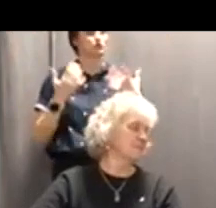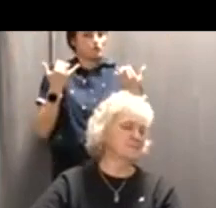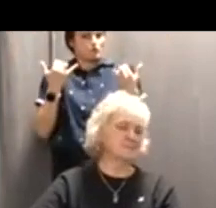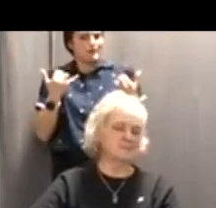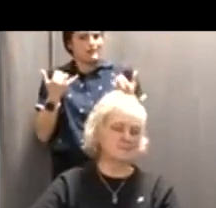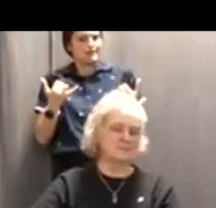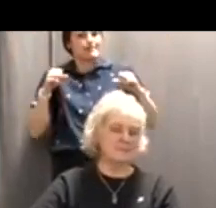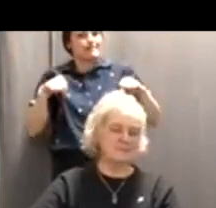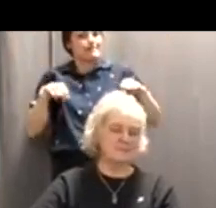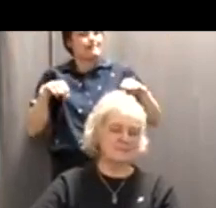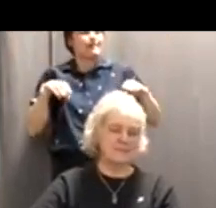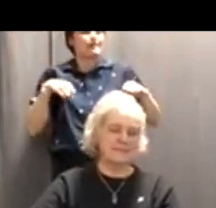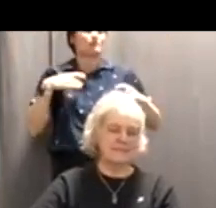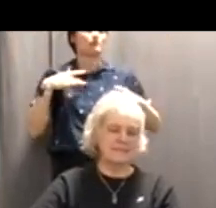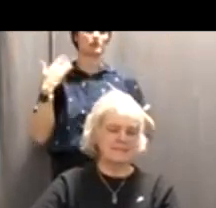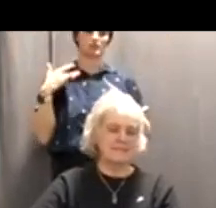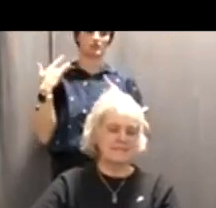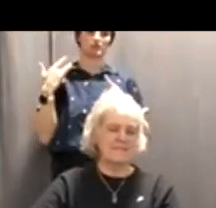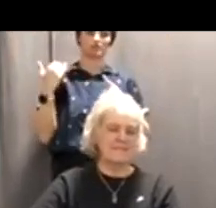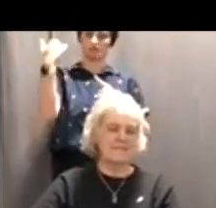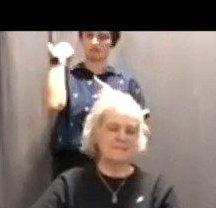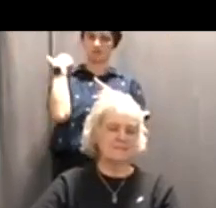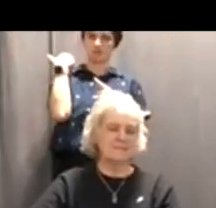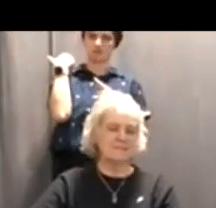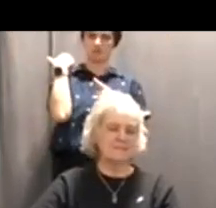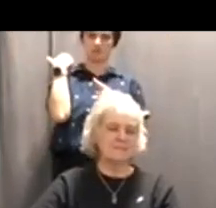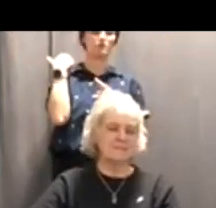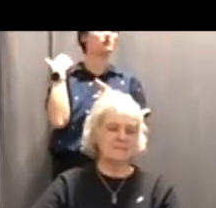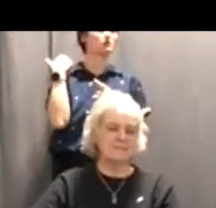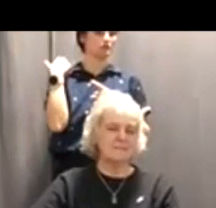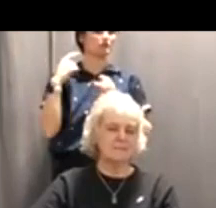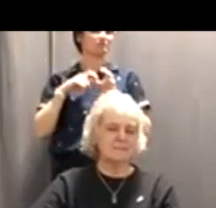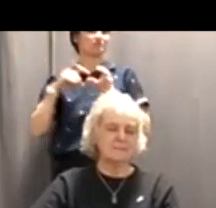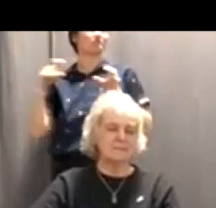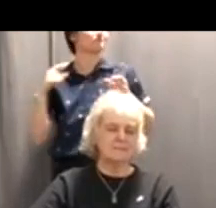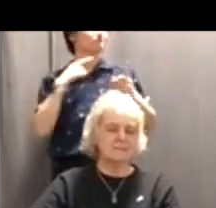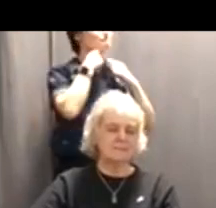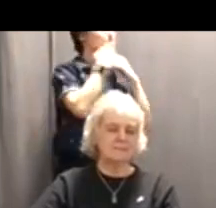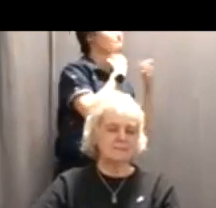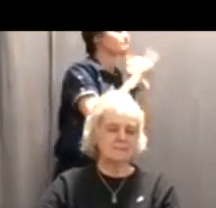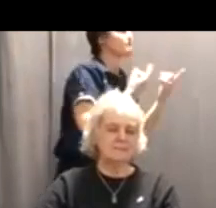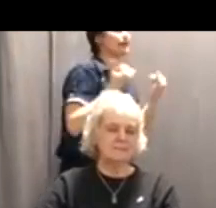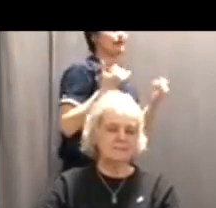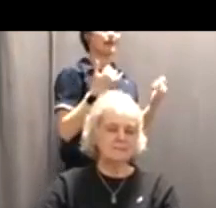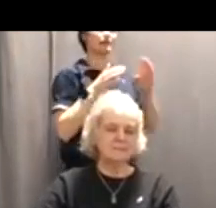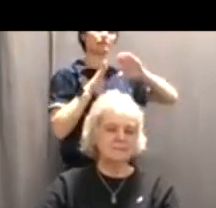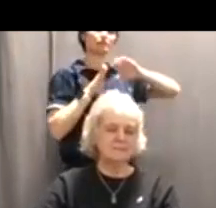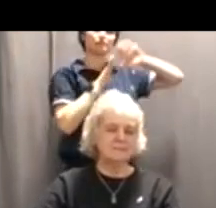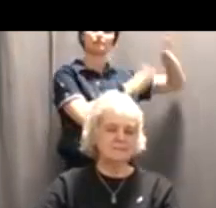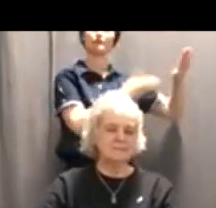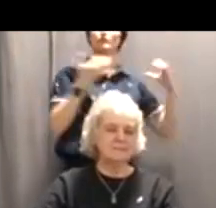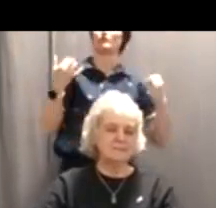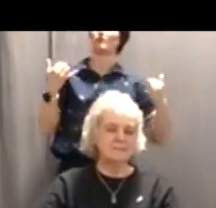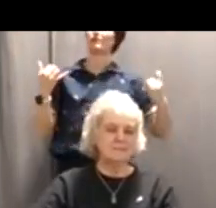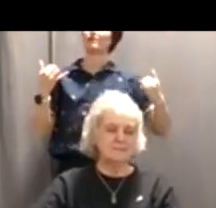go from being out in spite of the people around me to being out and being open